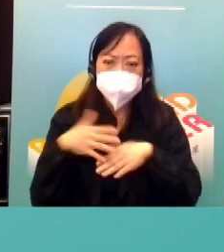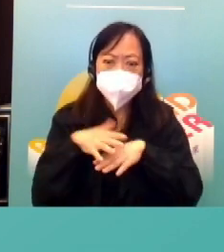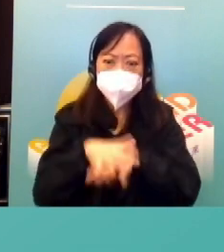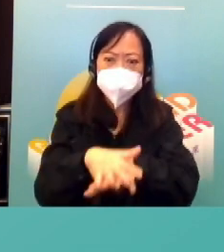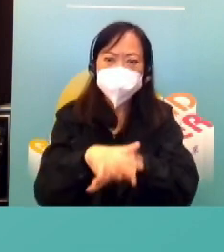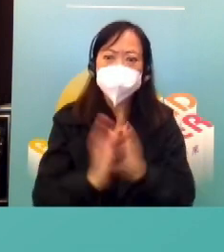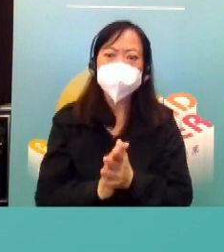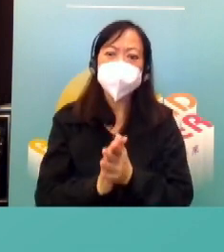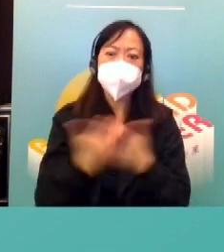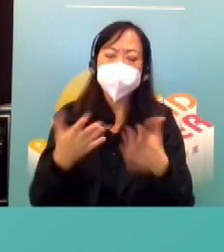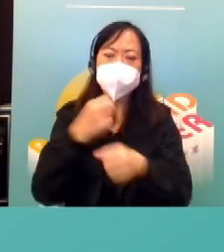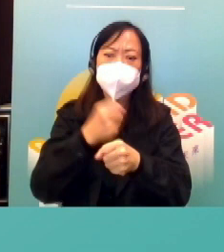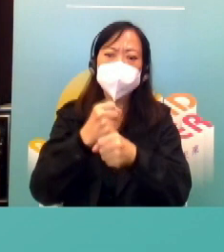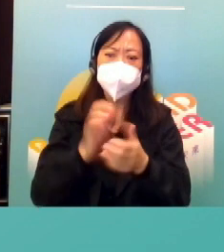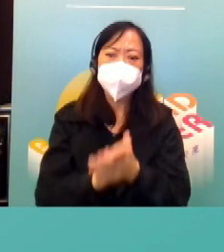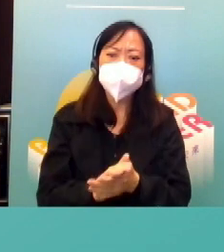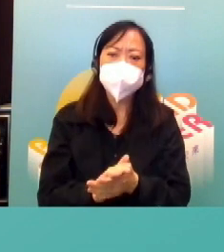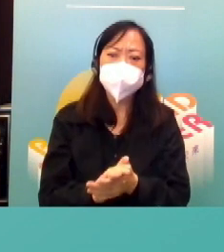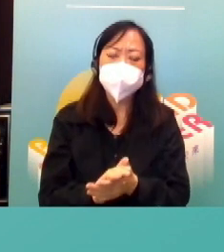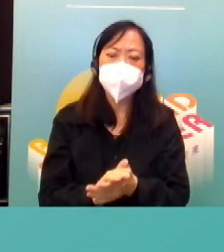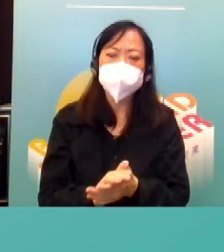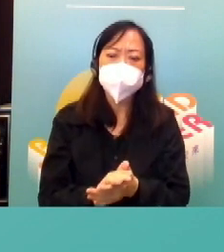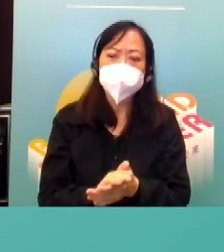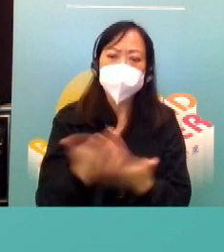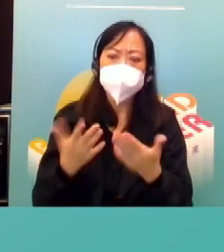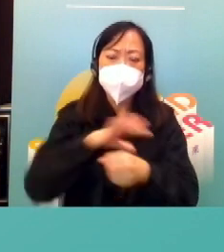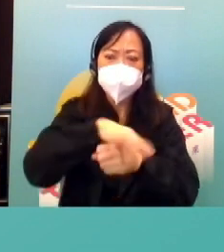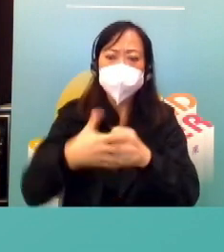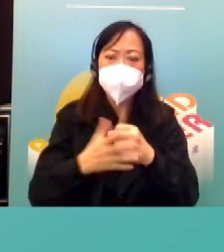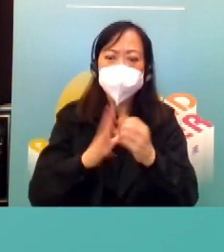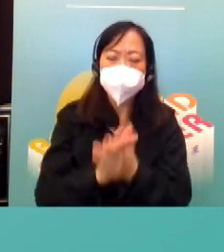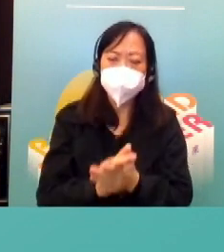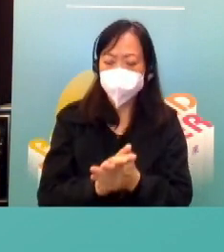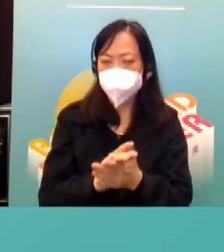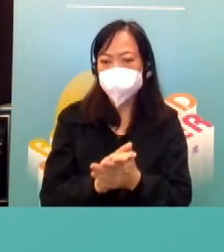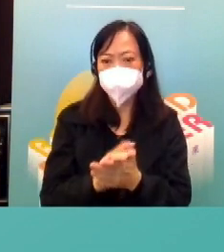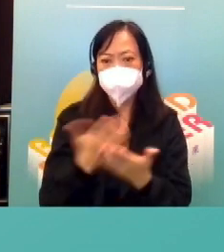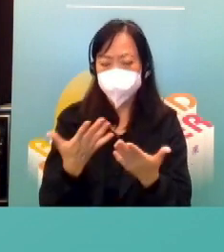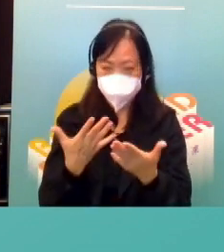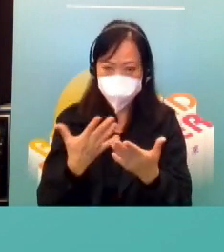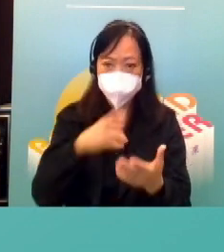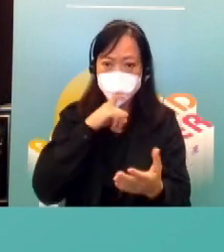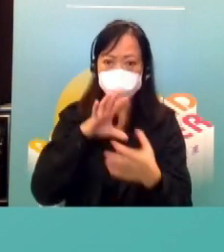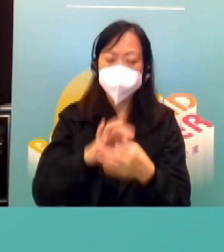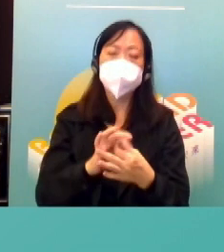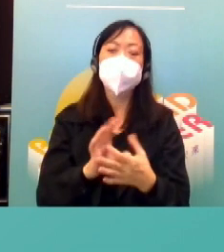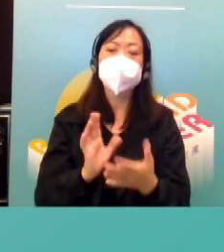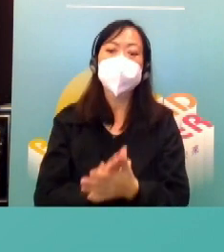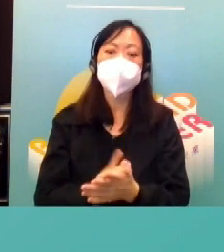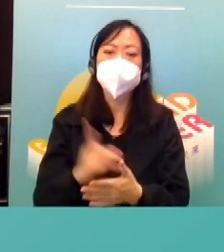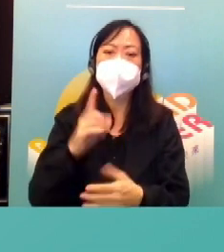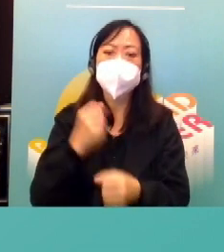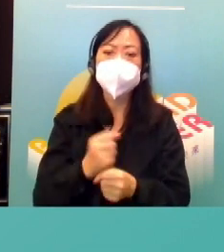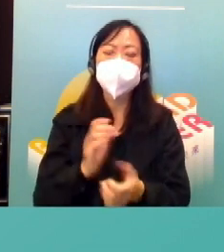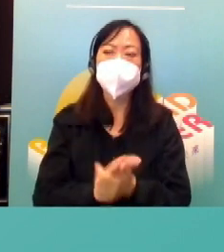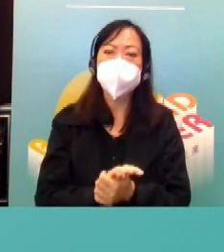there's a sustainable planet, but then very deeply interlinked are issues around how you achieve better outcomes for people in